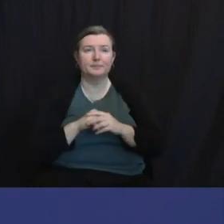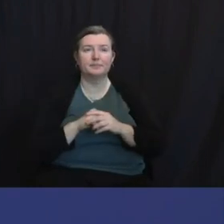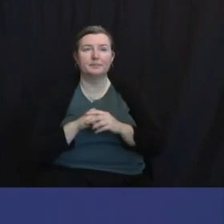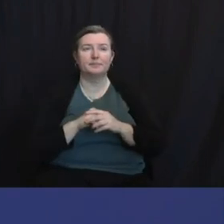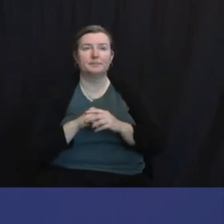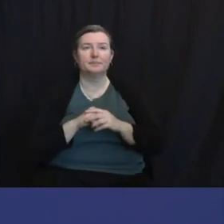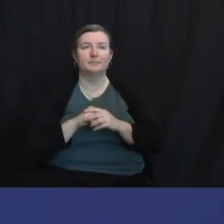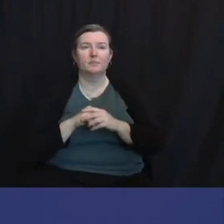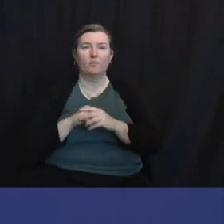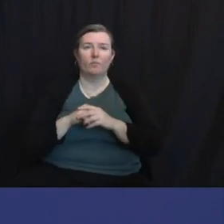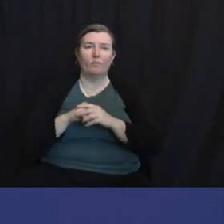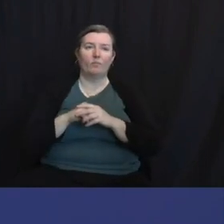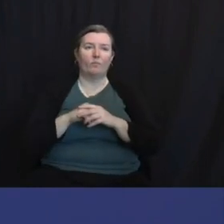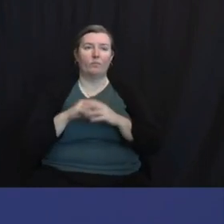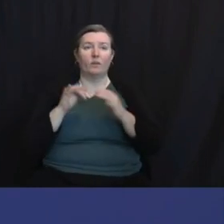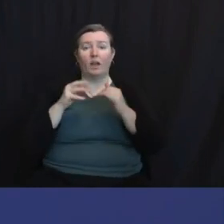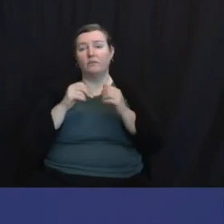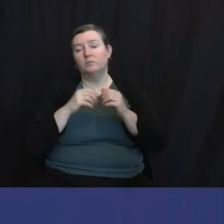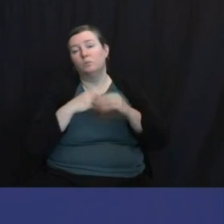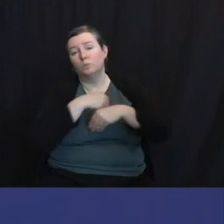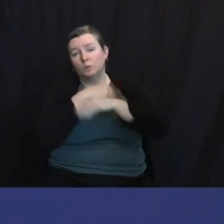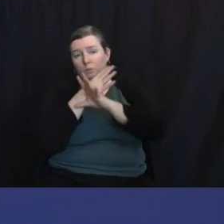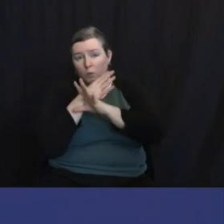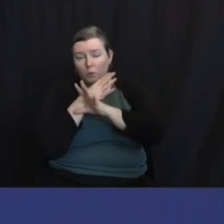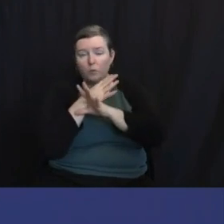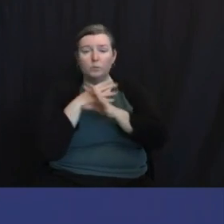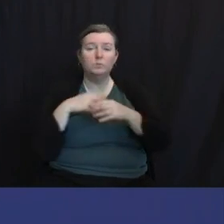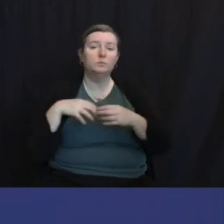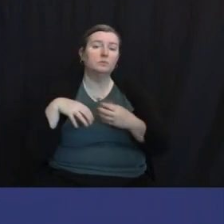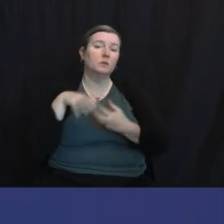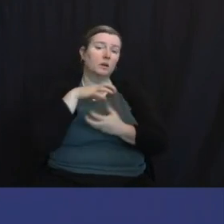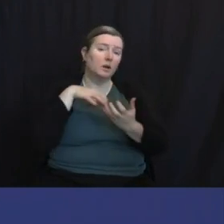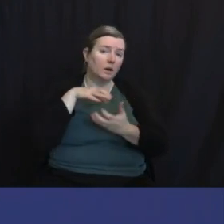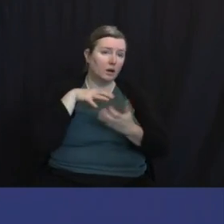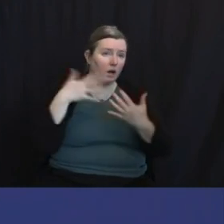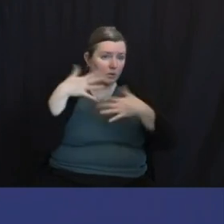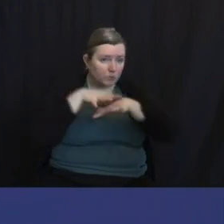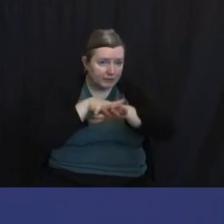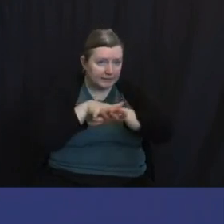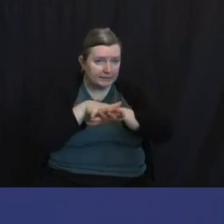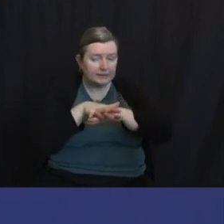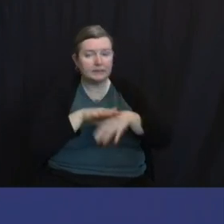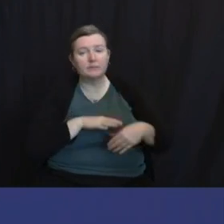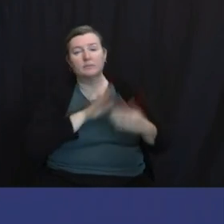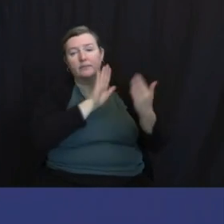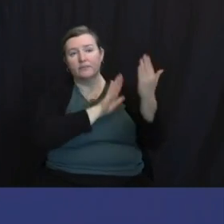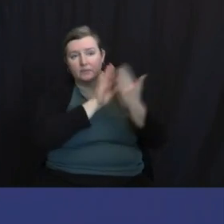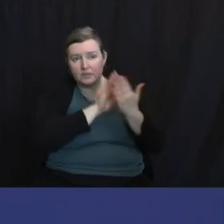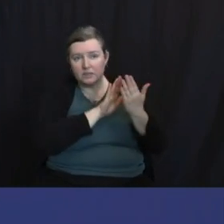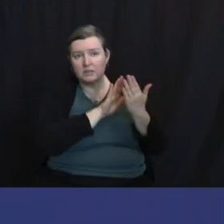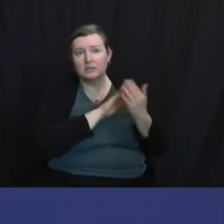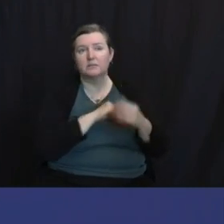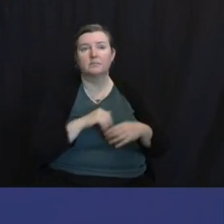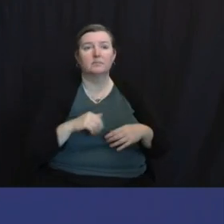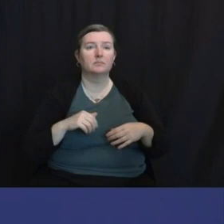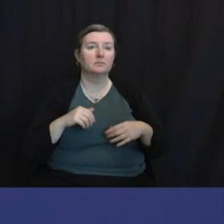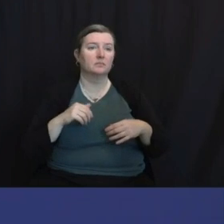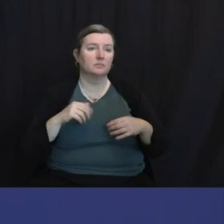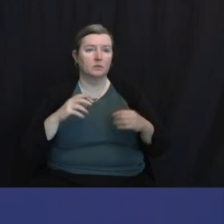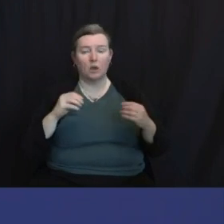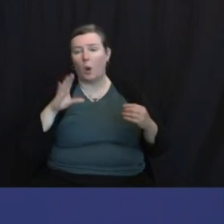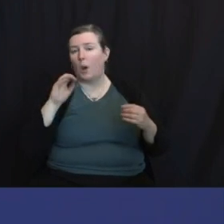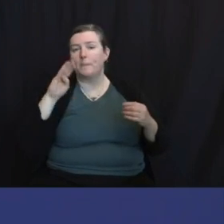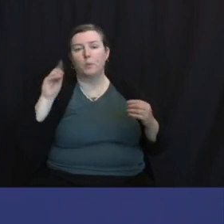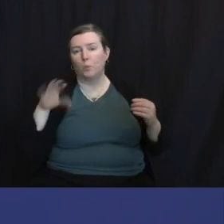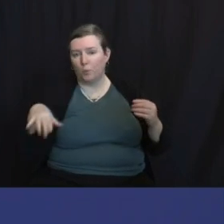whether it's remote, hybrid, in-person, or a combination, it's hard to sort of get that context set